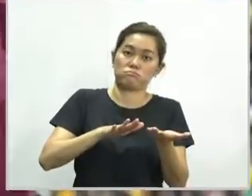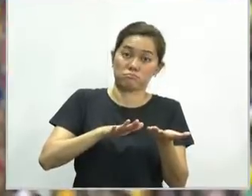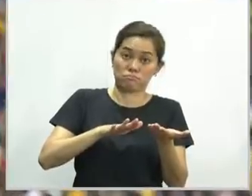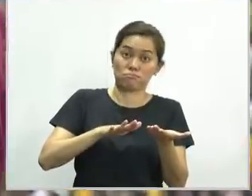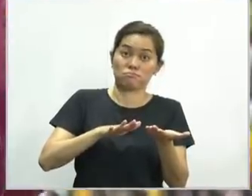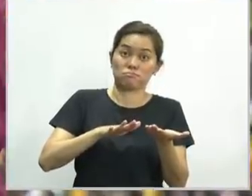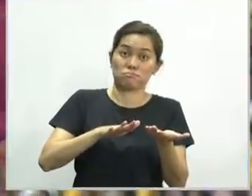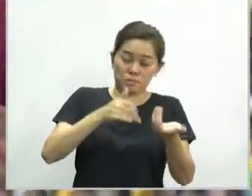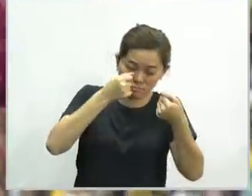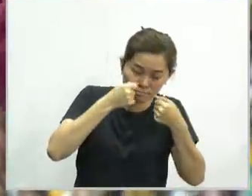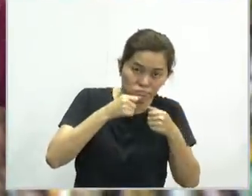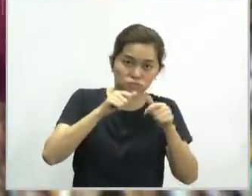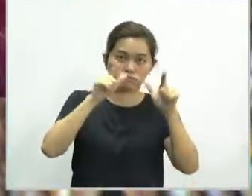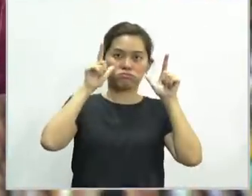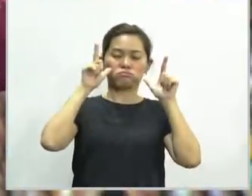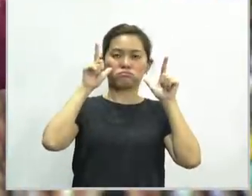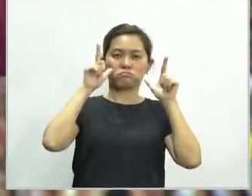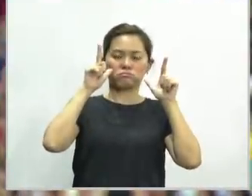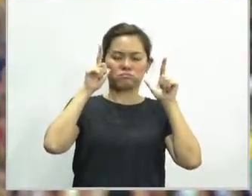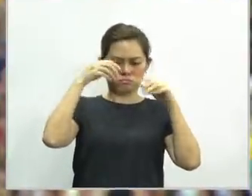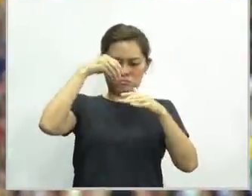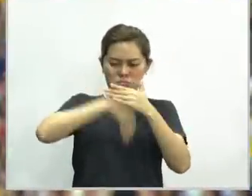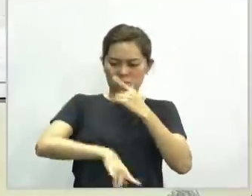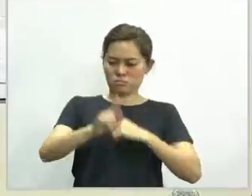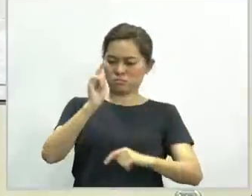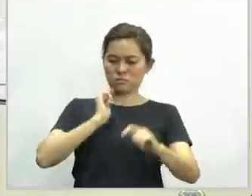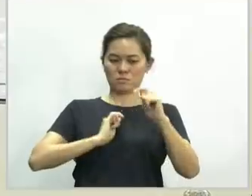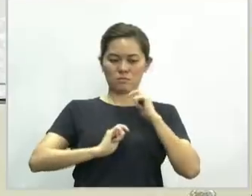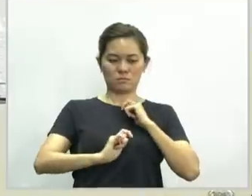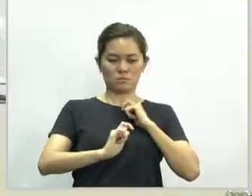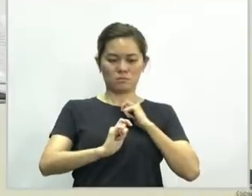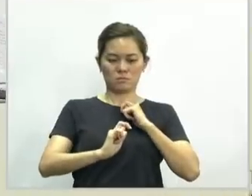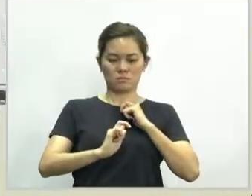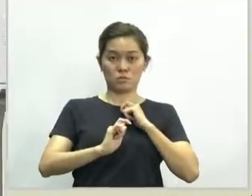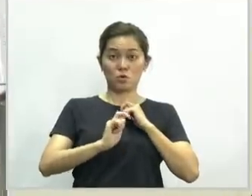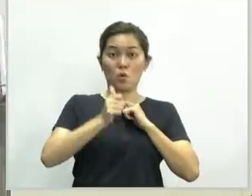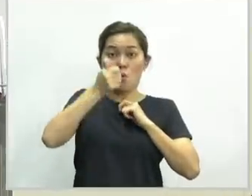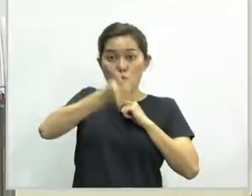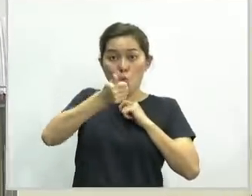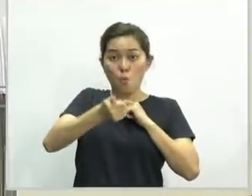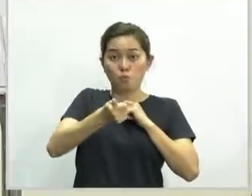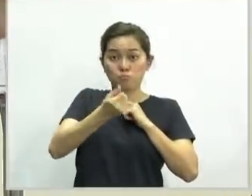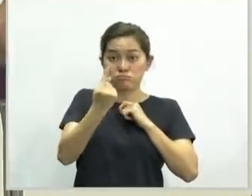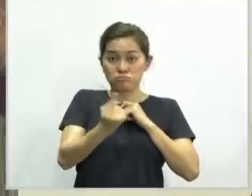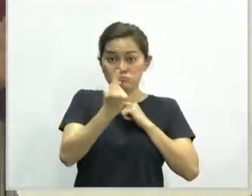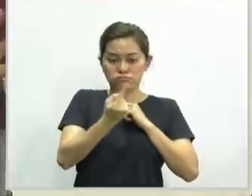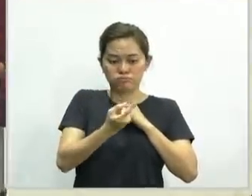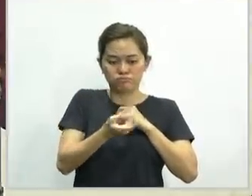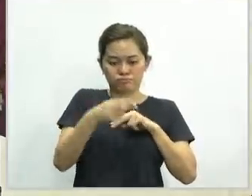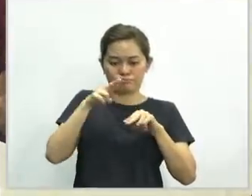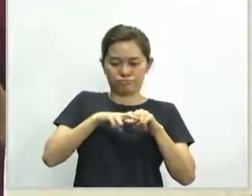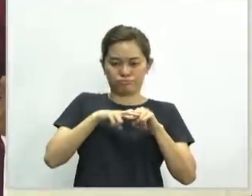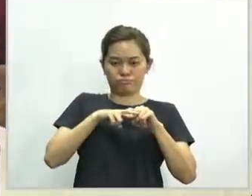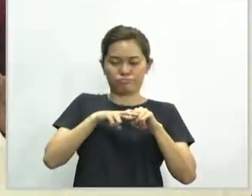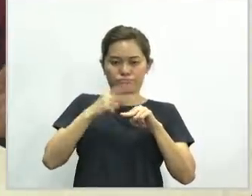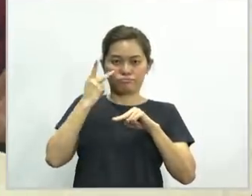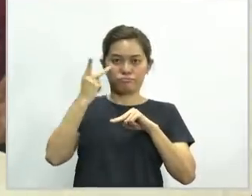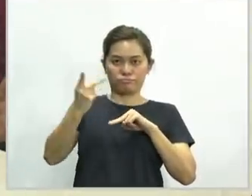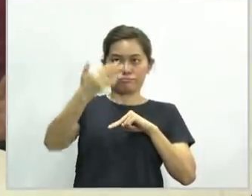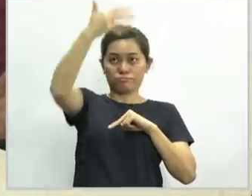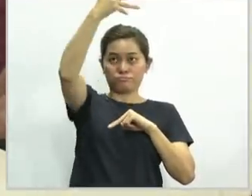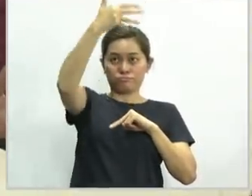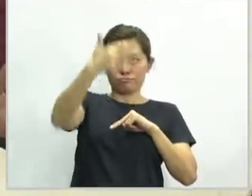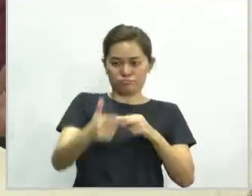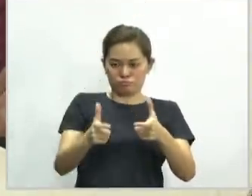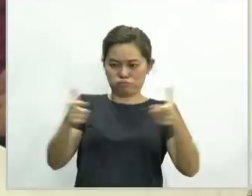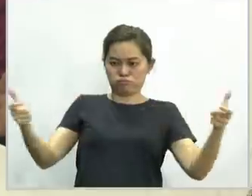You woke up in a theater, sitting there on your own. In front of you is a huge screen.